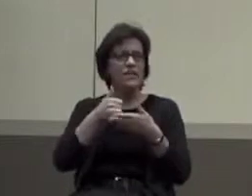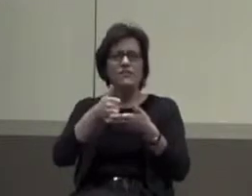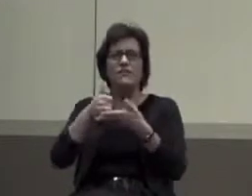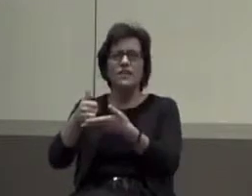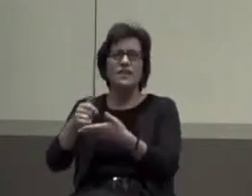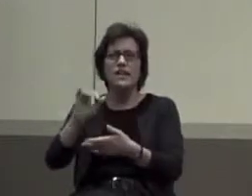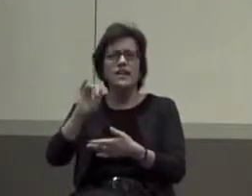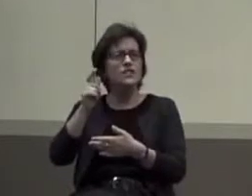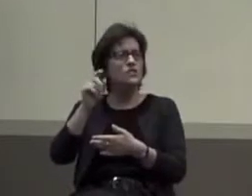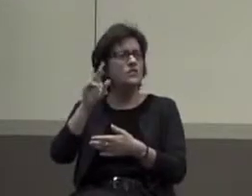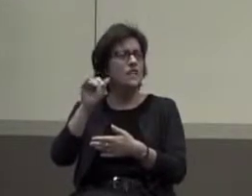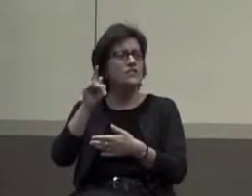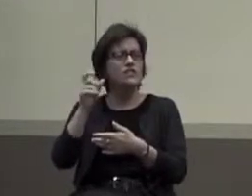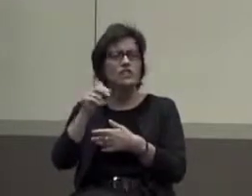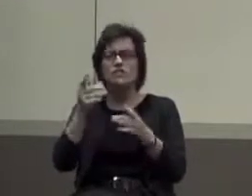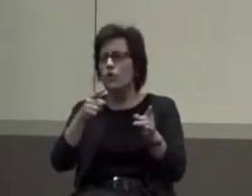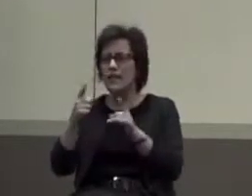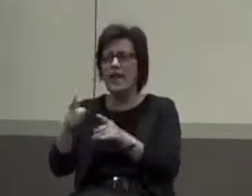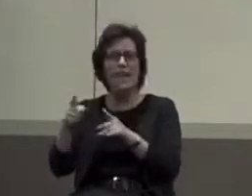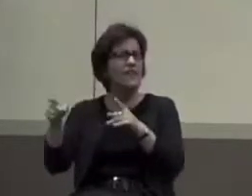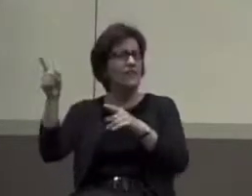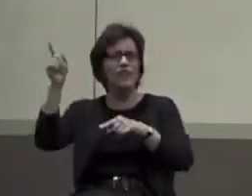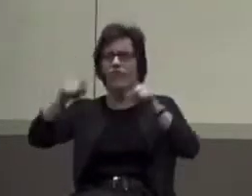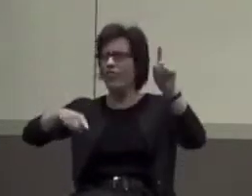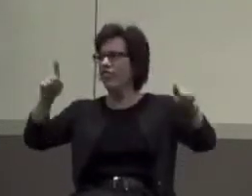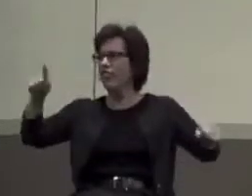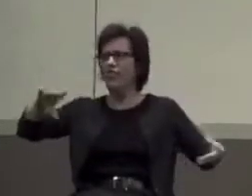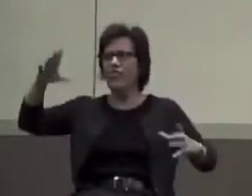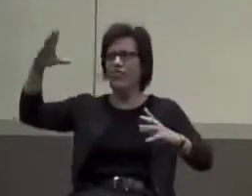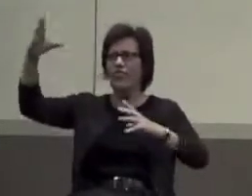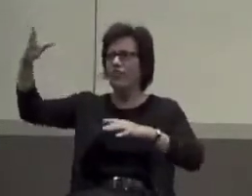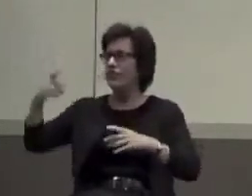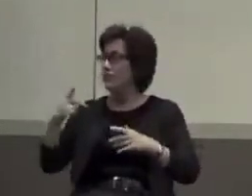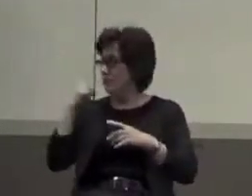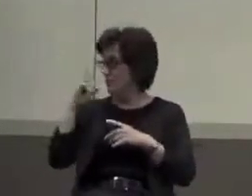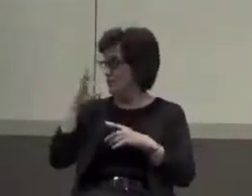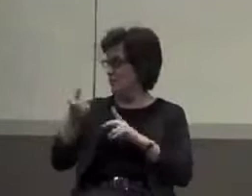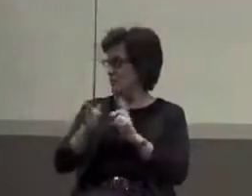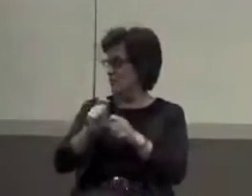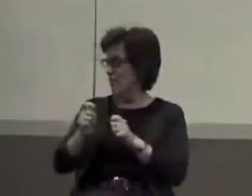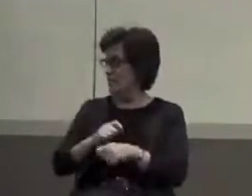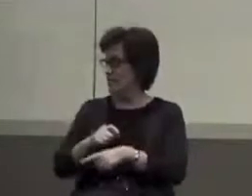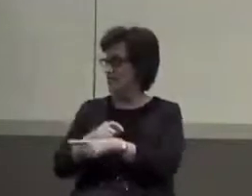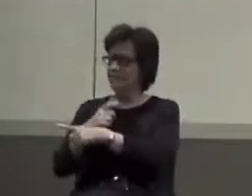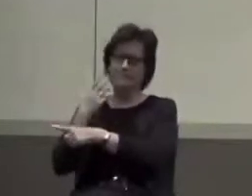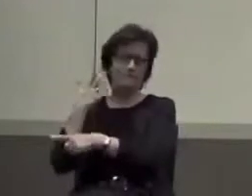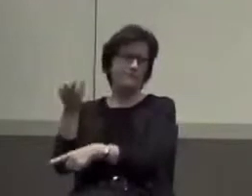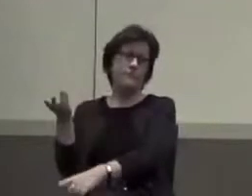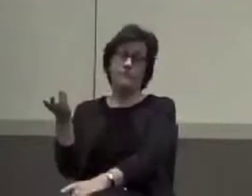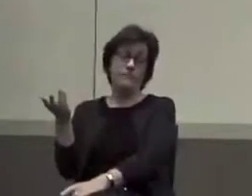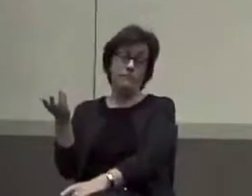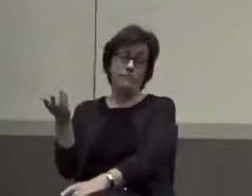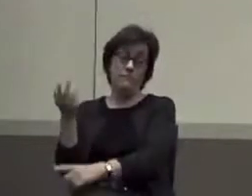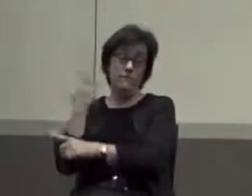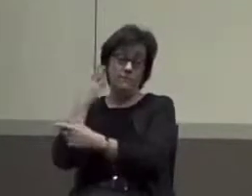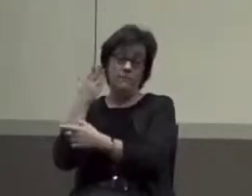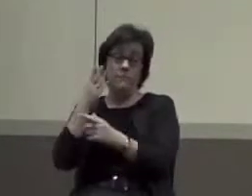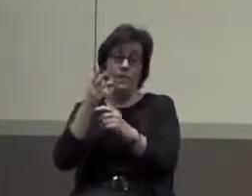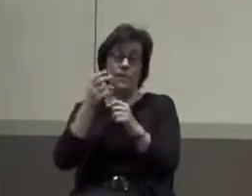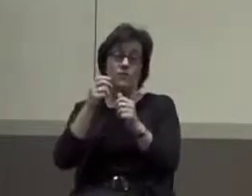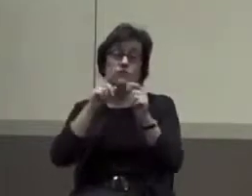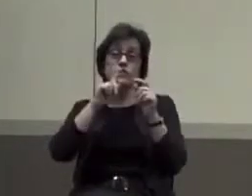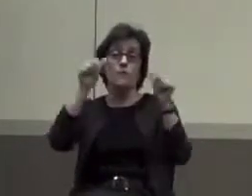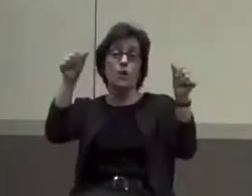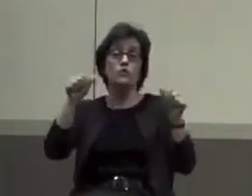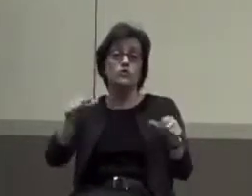there's consistency. Do you think that there'll be any changes to come from it? I don't know. I just know there's a poster in every room. I know more about it